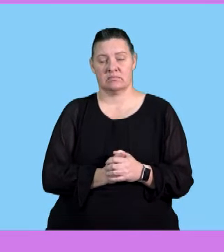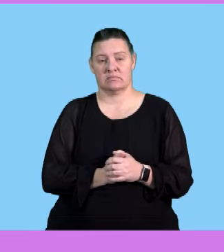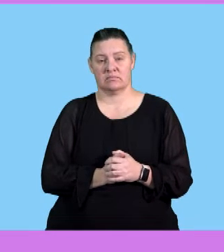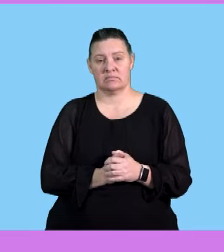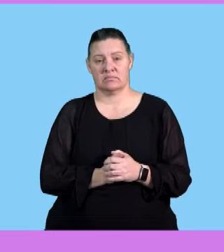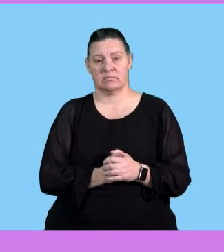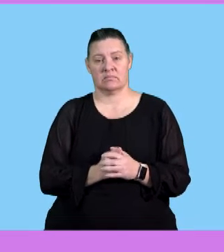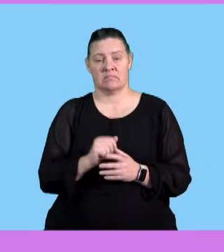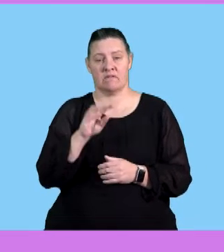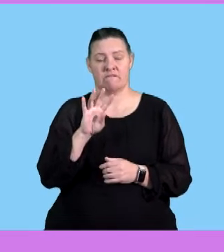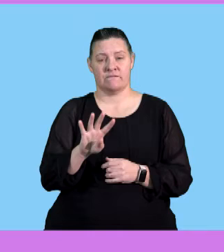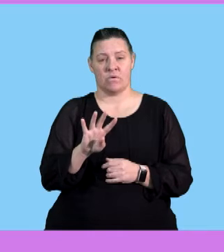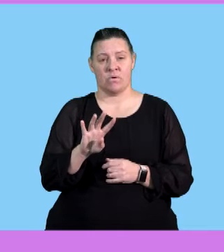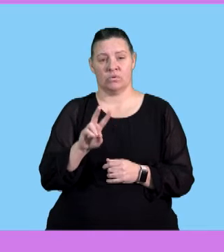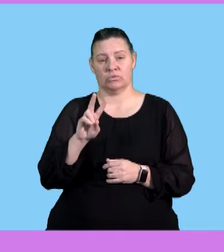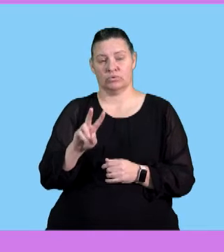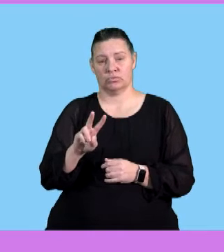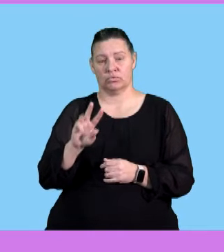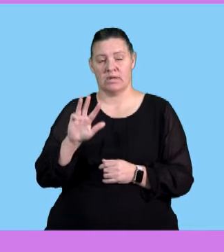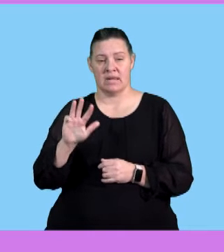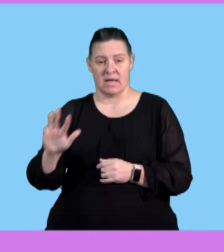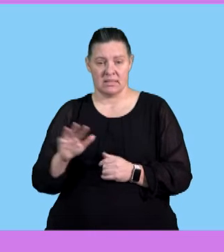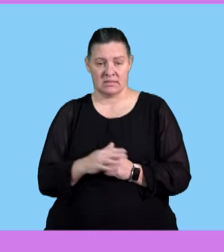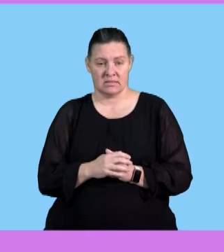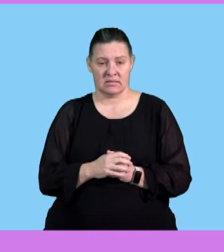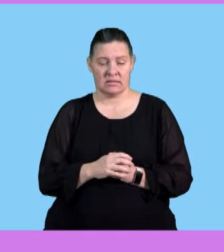3,150 minus my expenses,